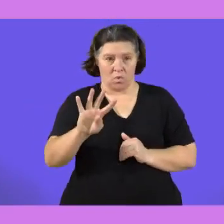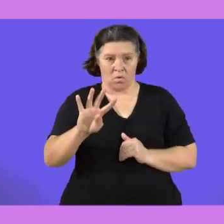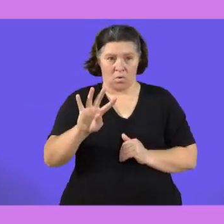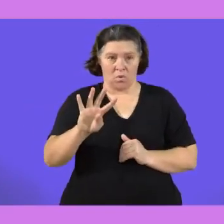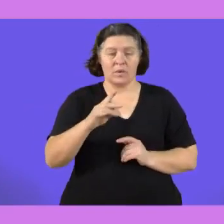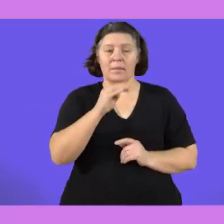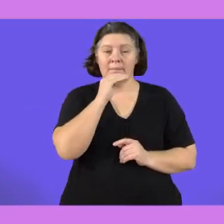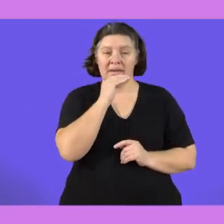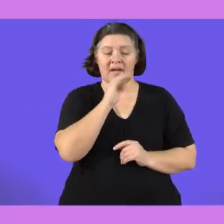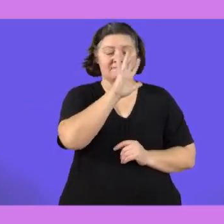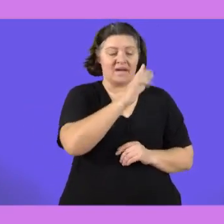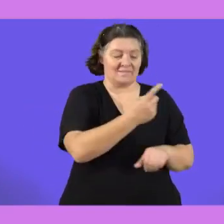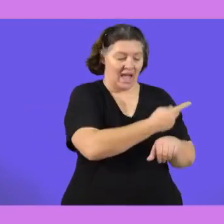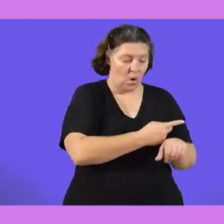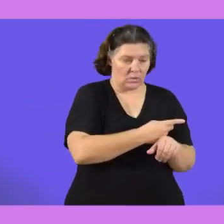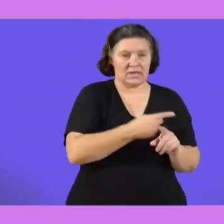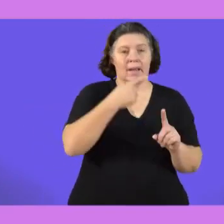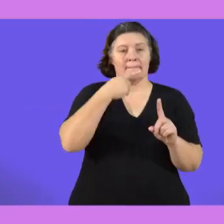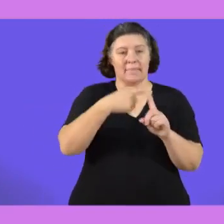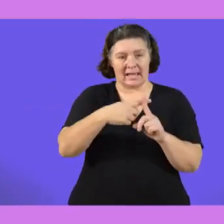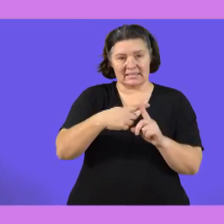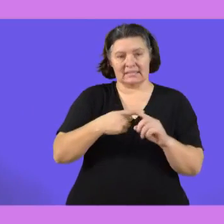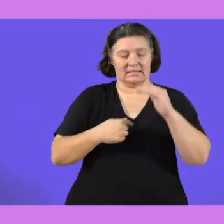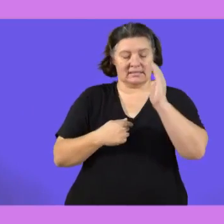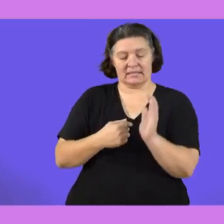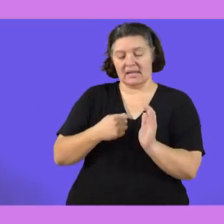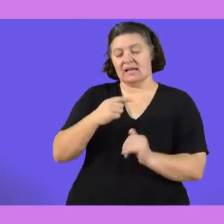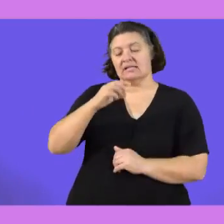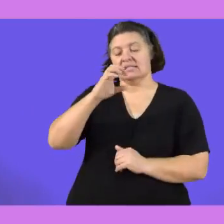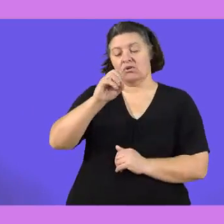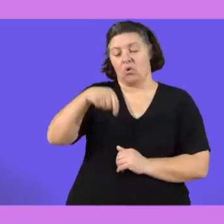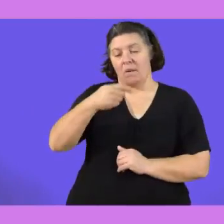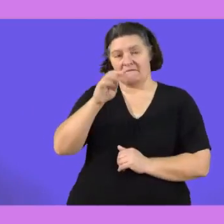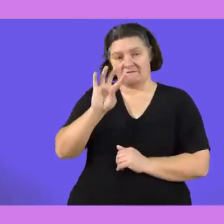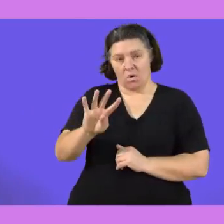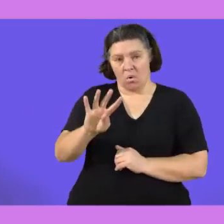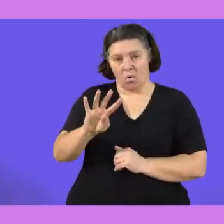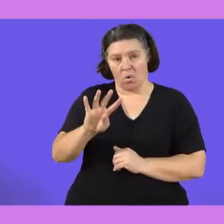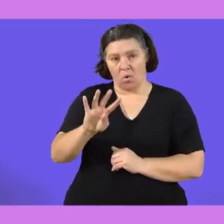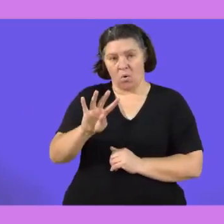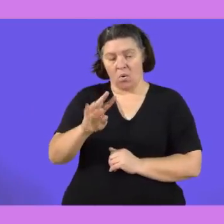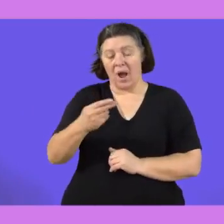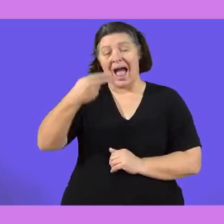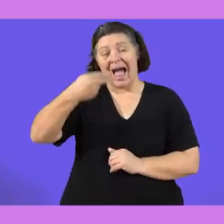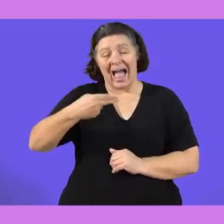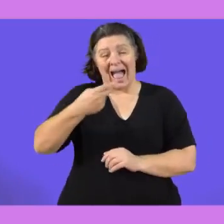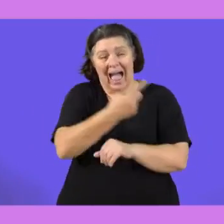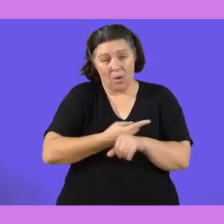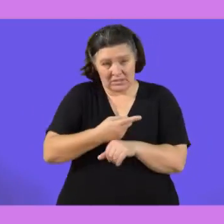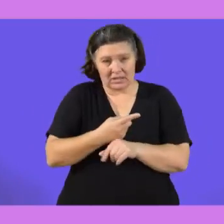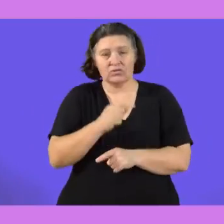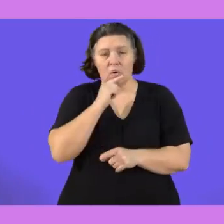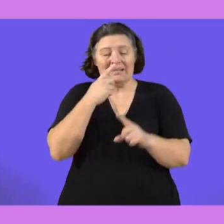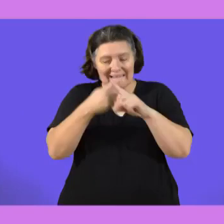5 hours plus 0,4 hours. So I must take that to minutes. I multiply this by